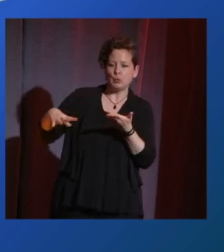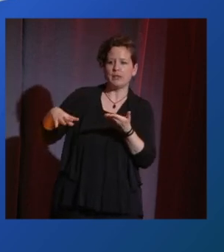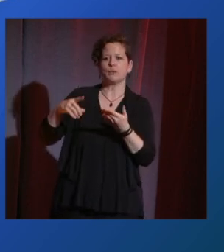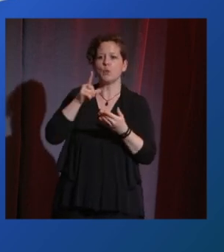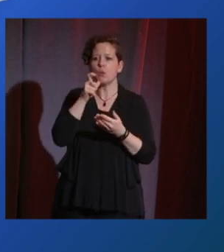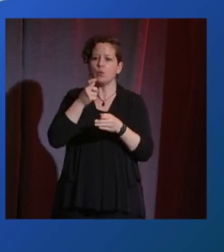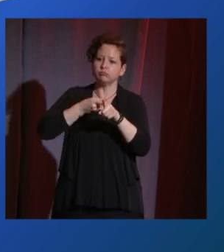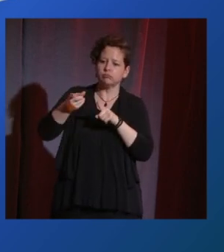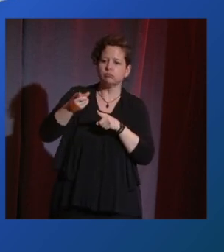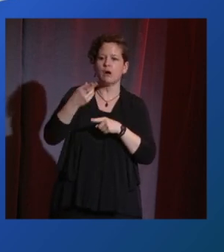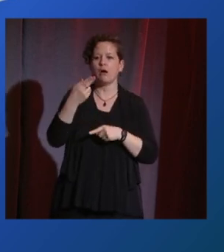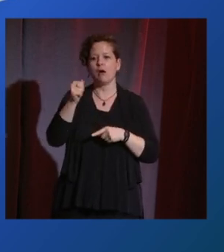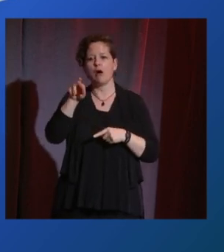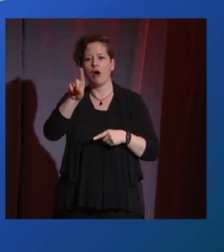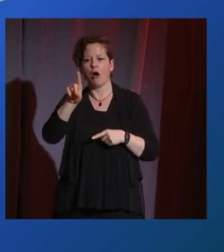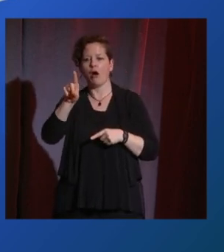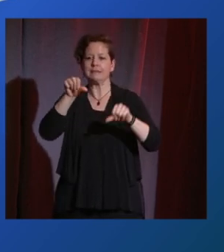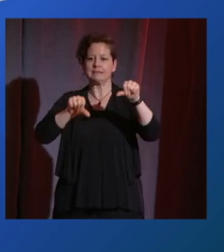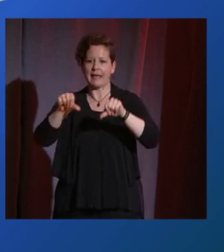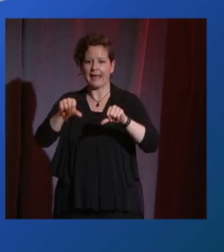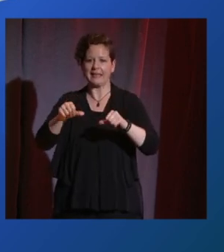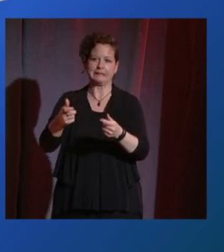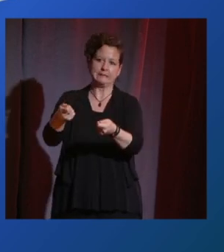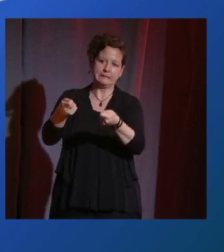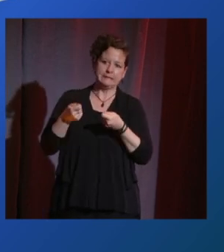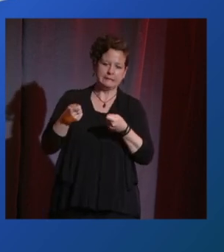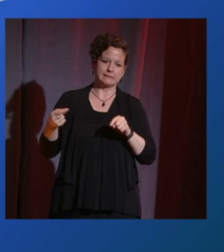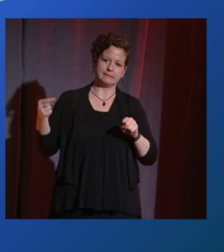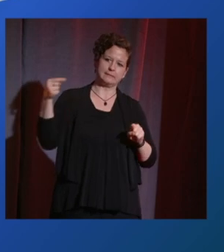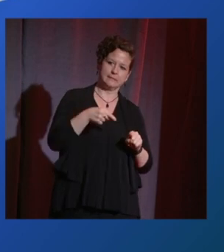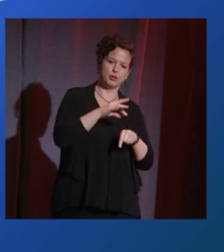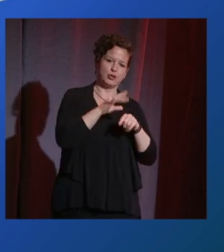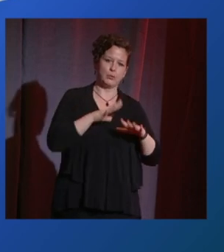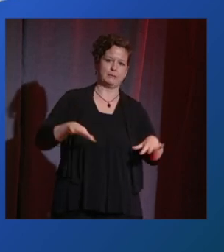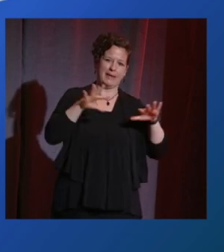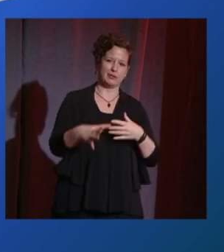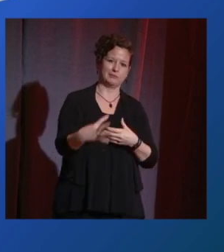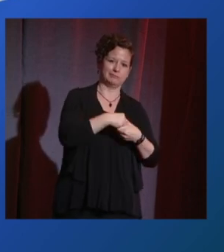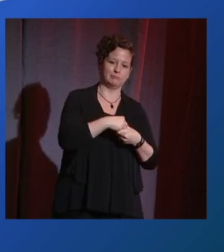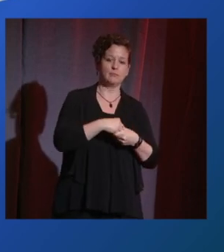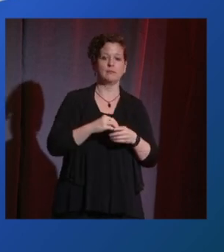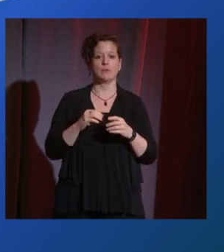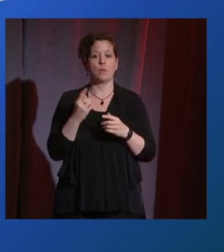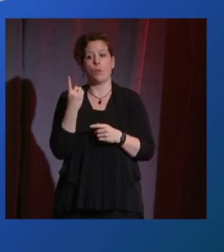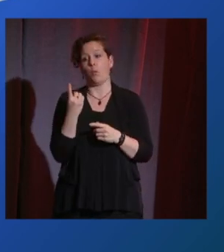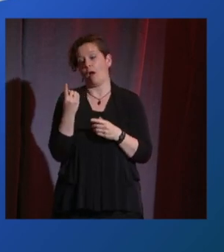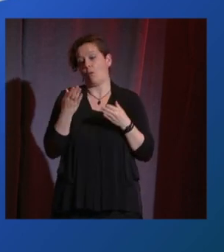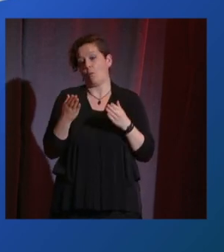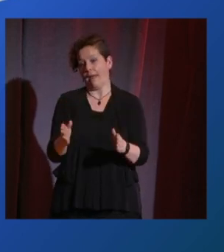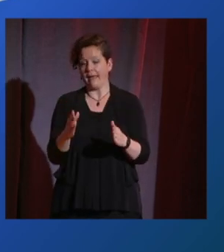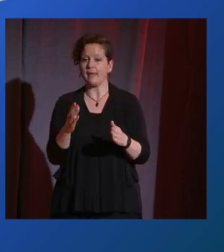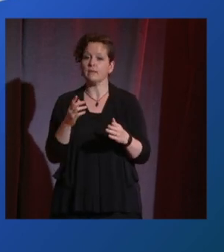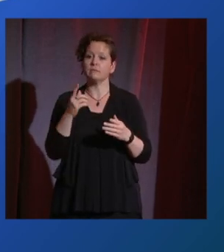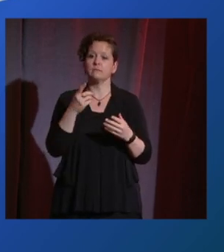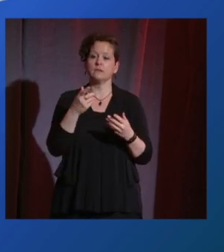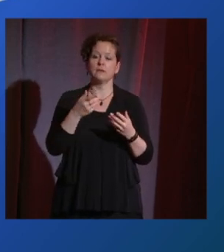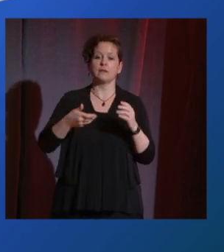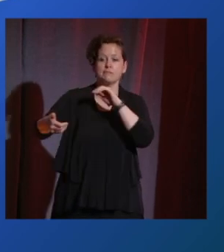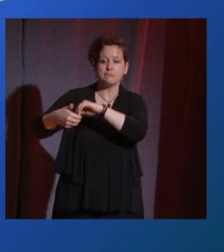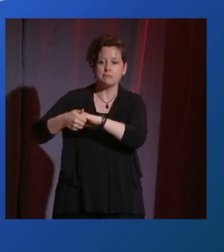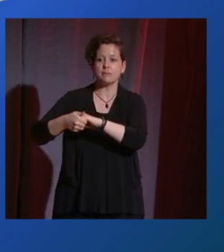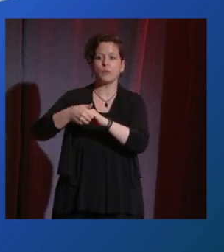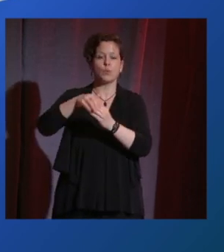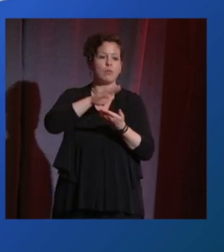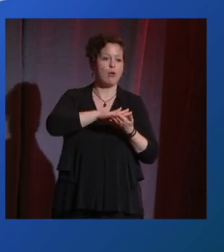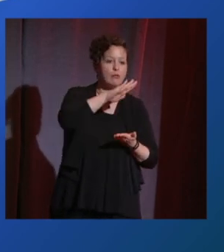sciences that you are valued and you are needed in this realm um and one way I think we can do that is through collaborations with Academia it's